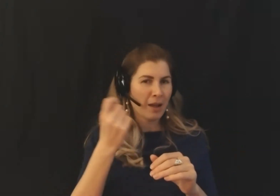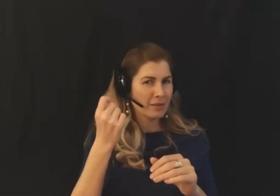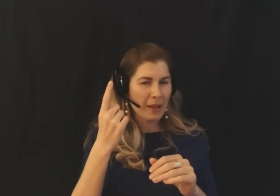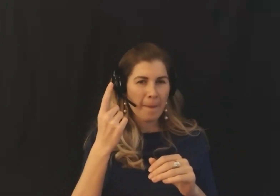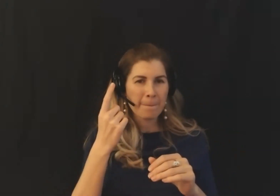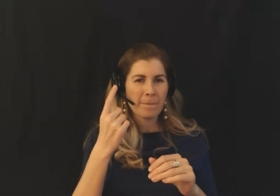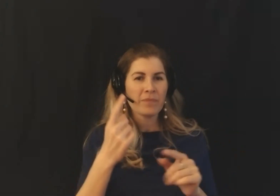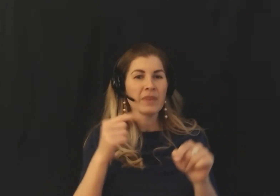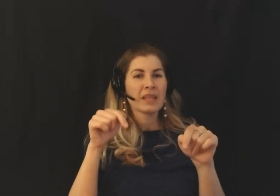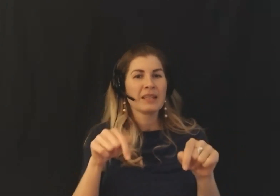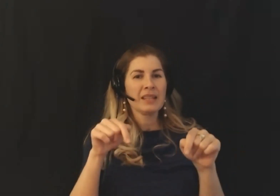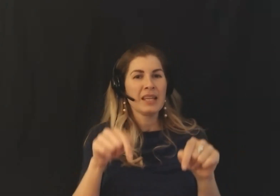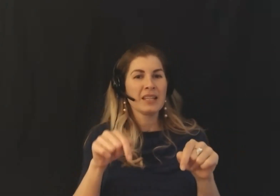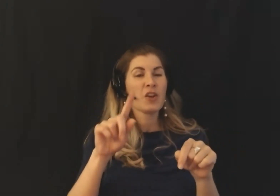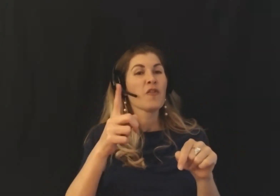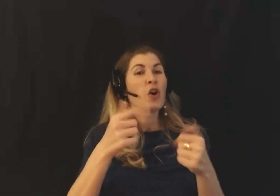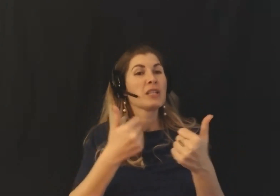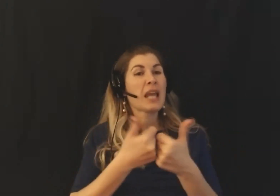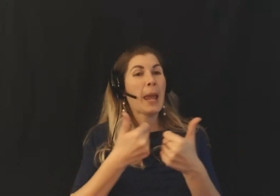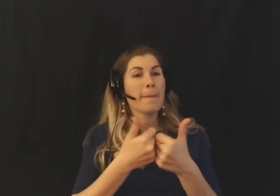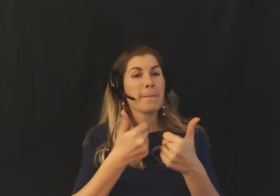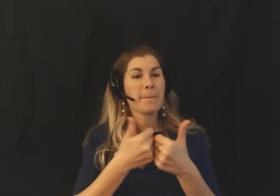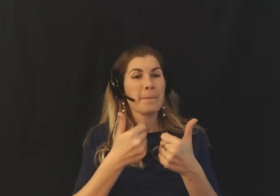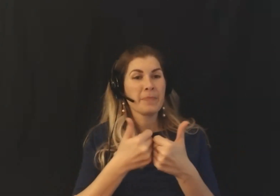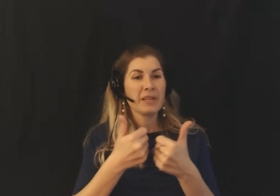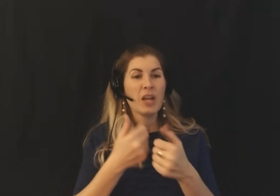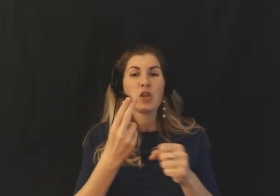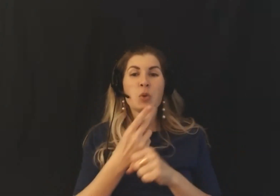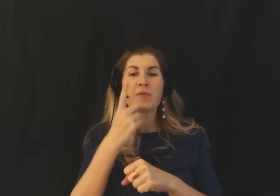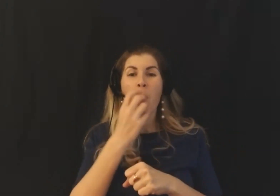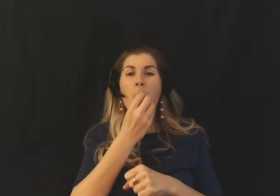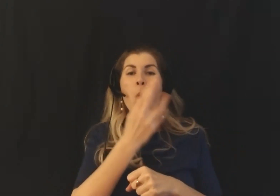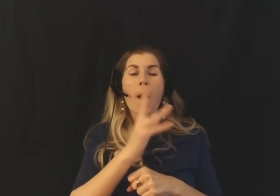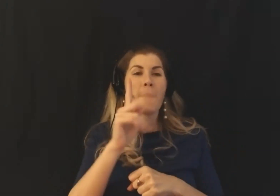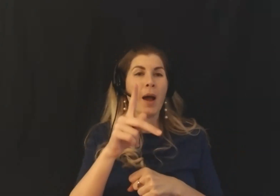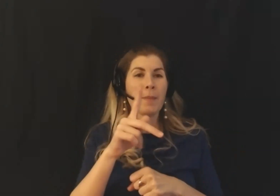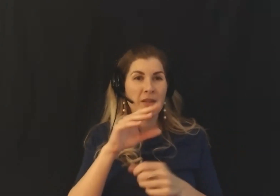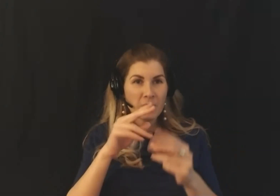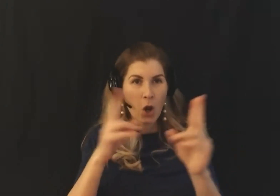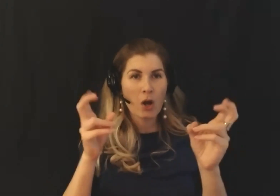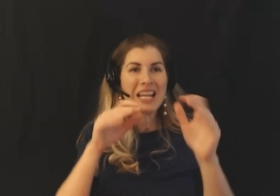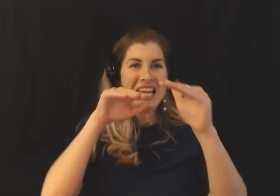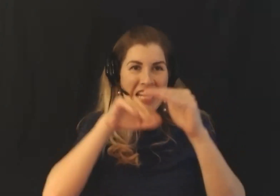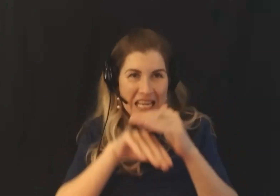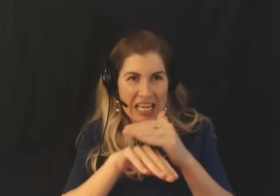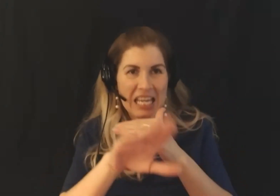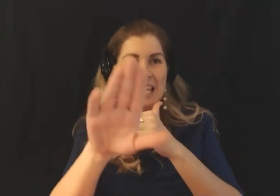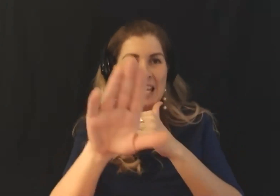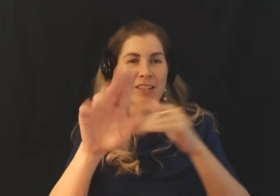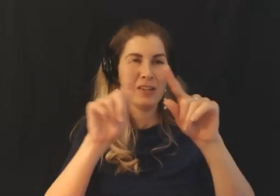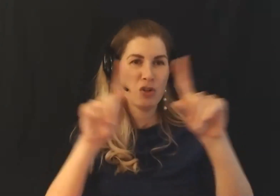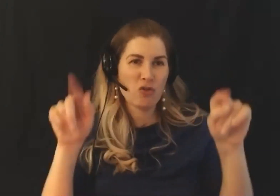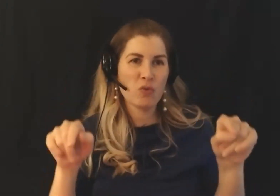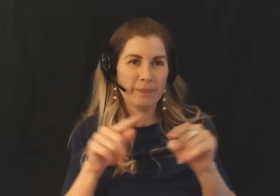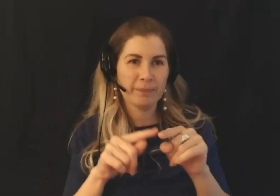This first game that we're going to do can be used as a warm-up, and it's called Enter the Screen. And if you're familiar